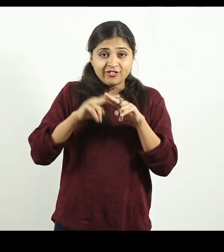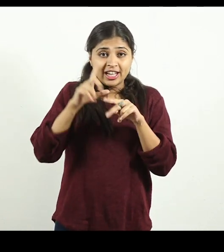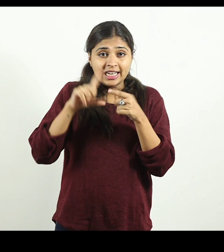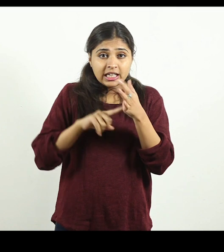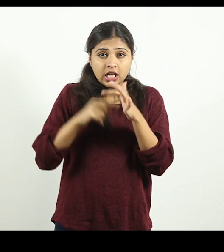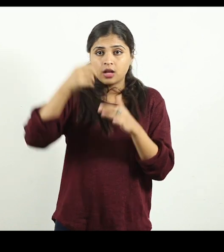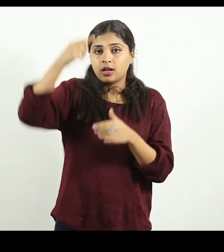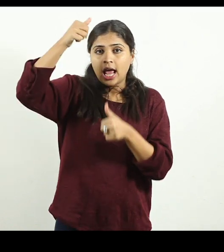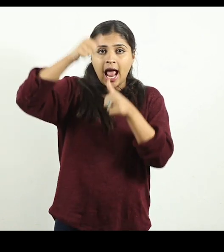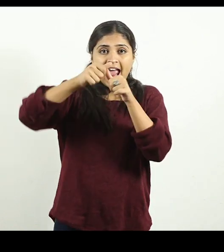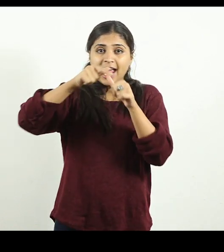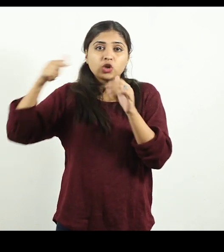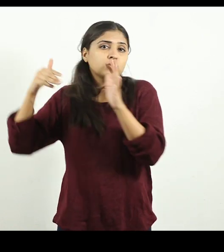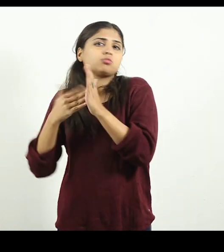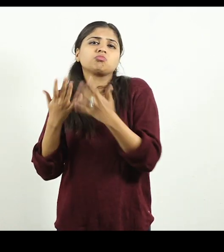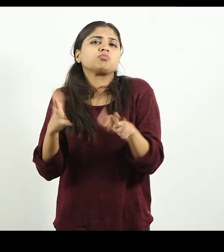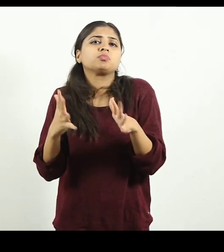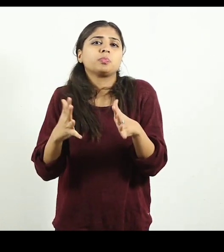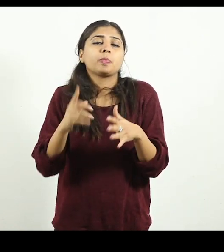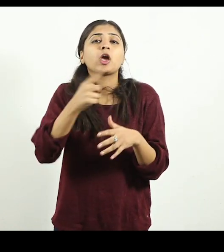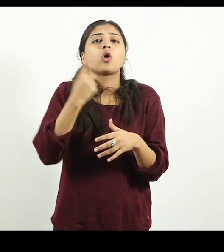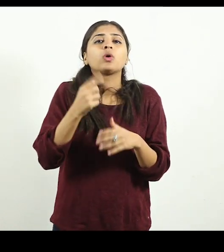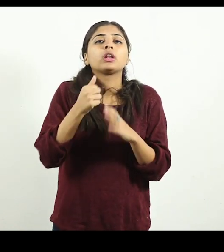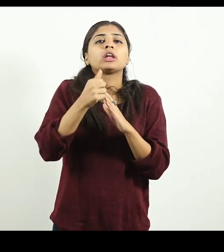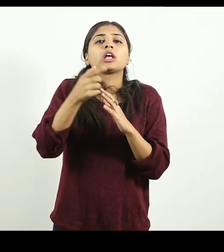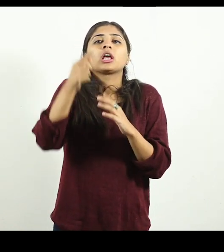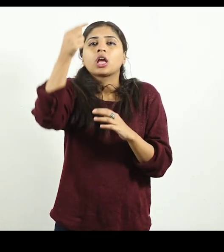rows you don't want.